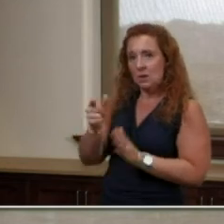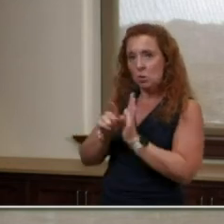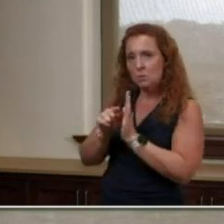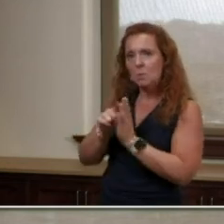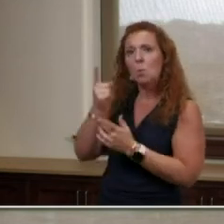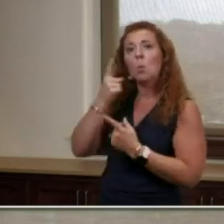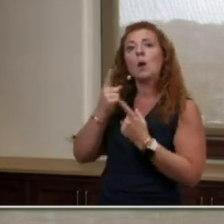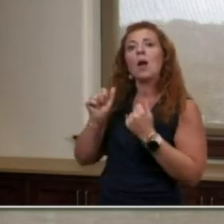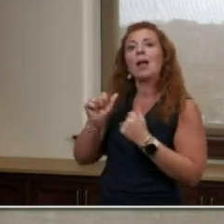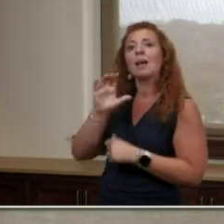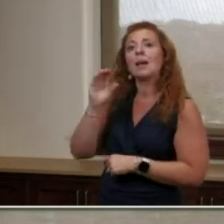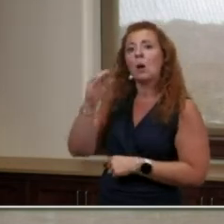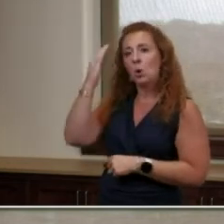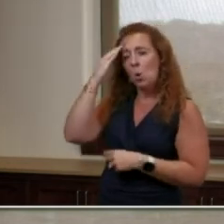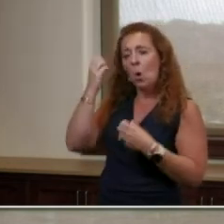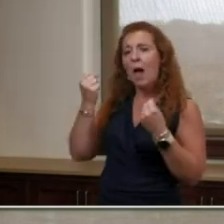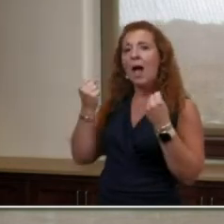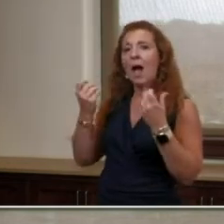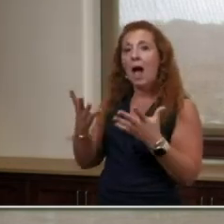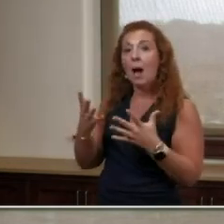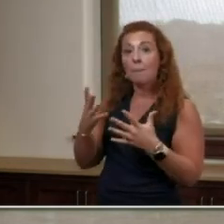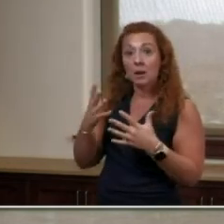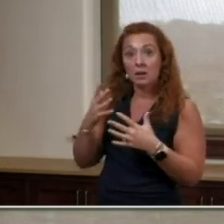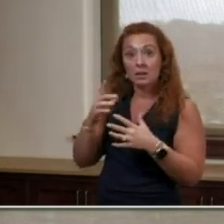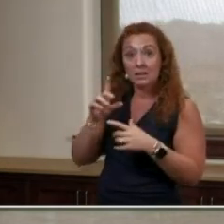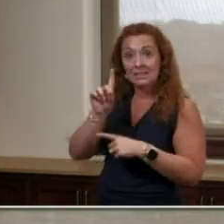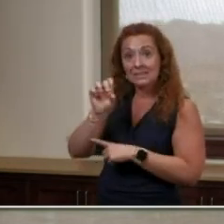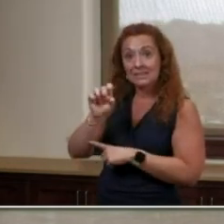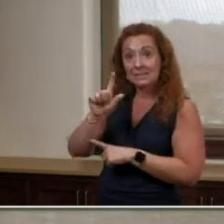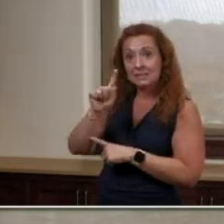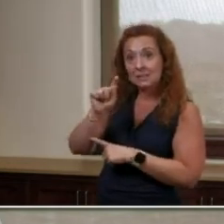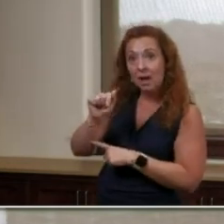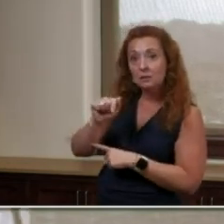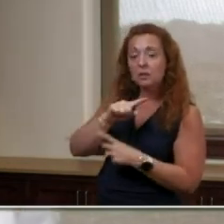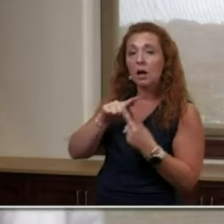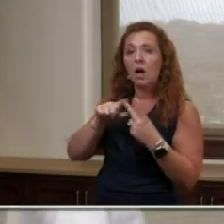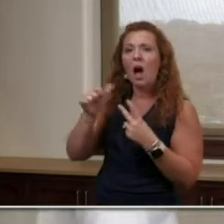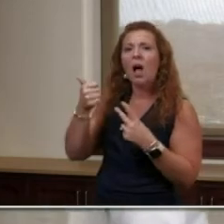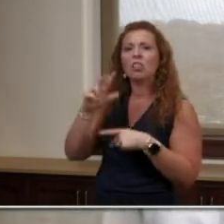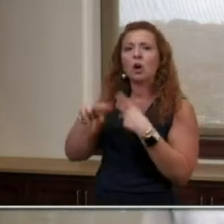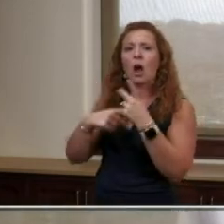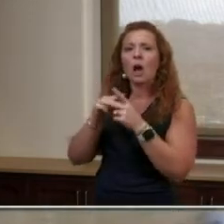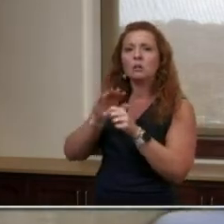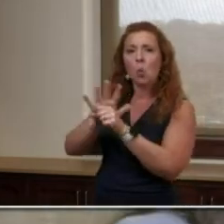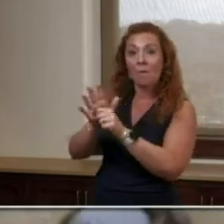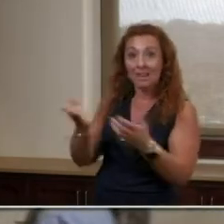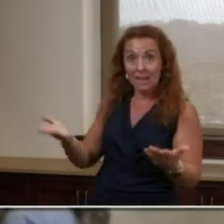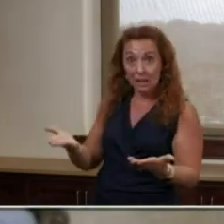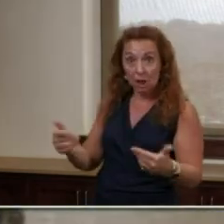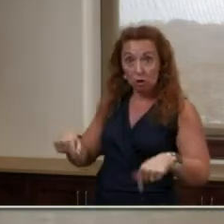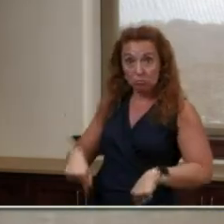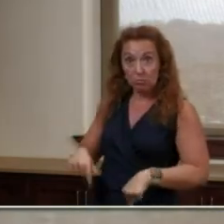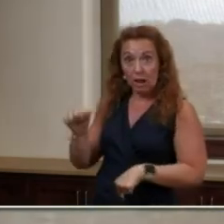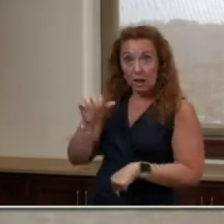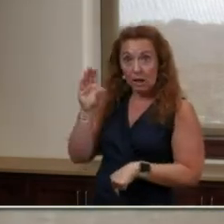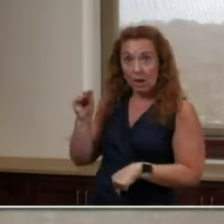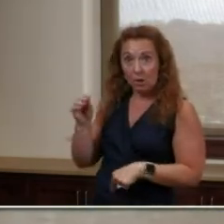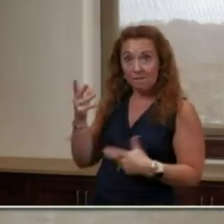the county know how many cases of the variants, Delta and others, are present in Allegheny County?